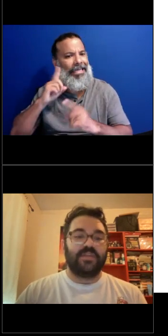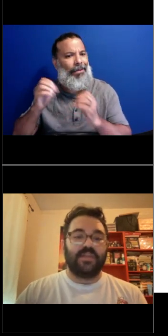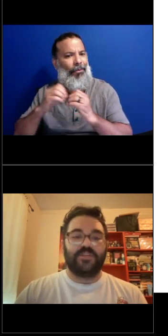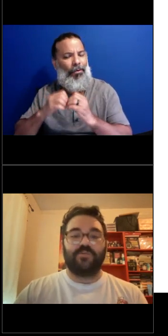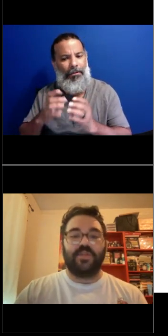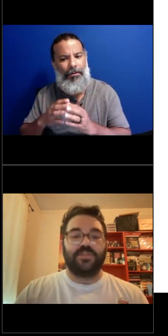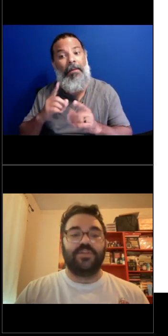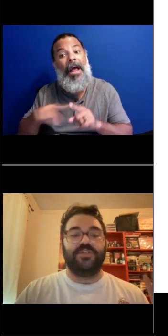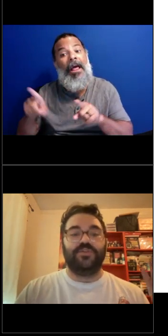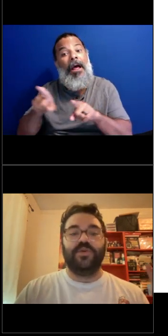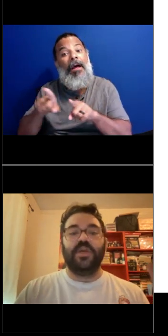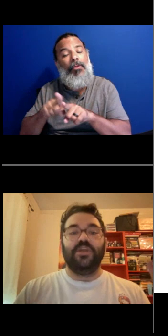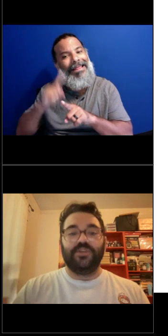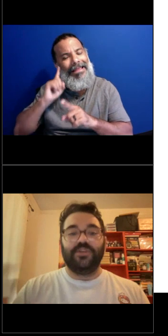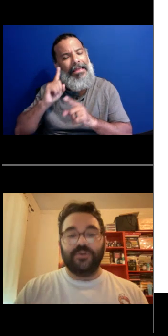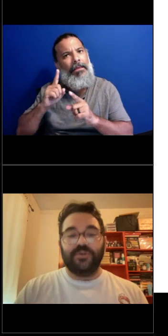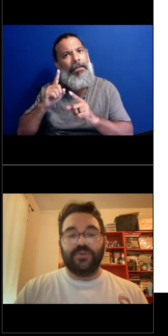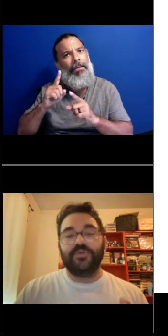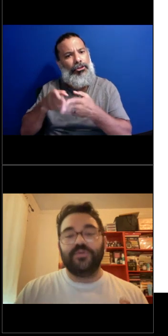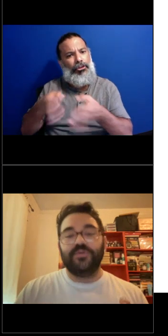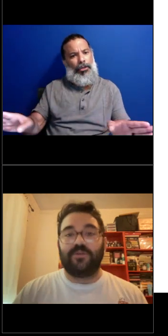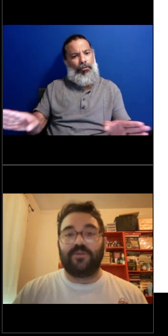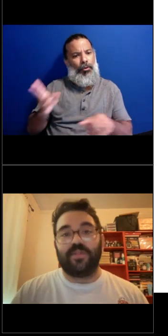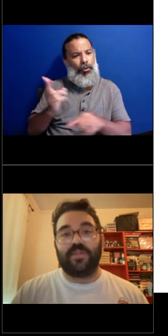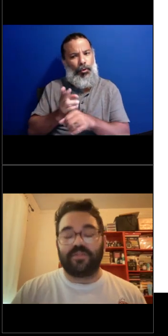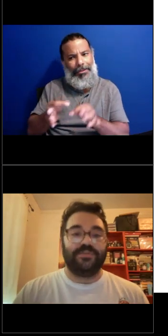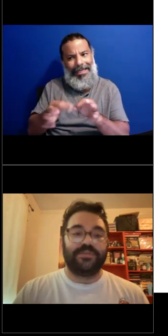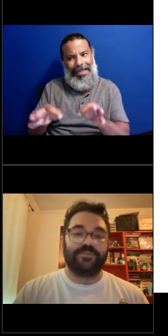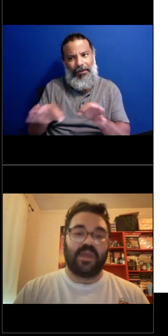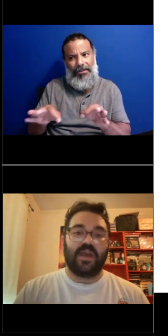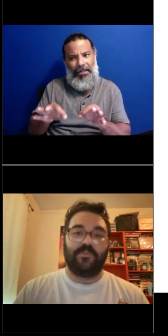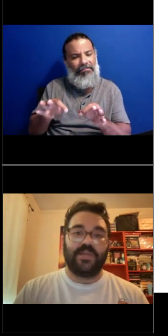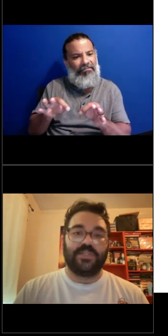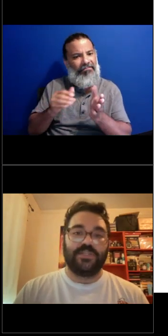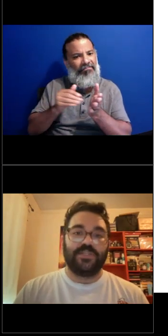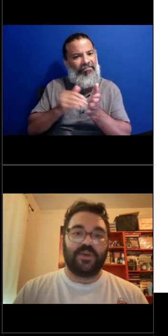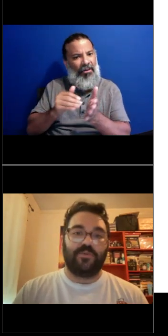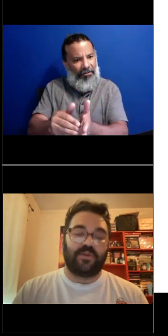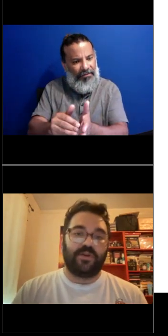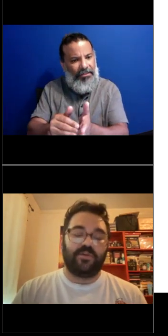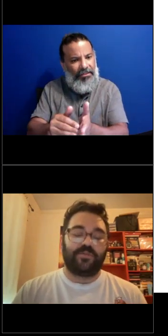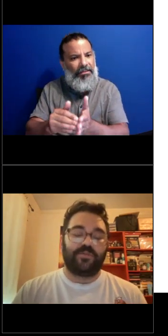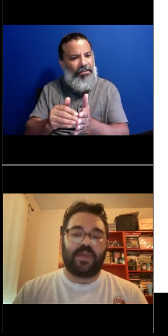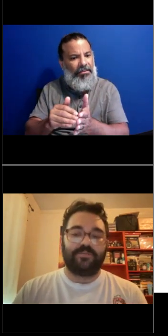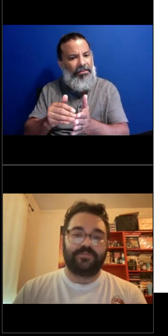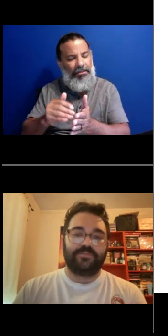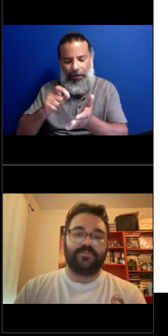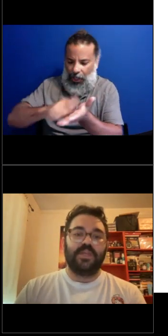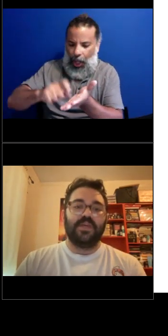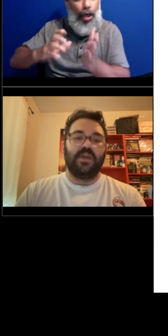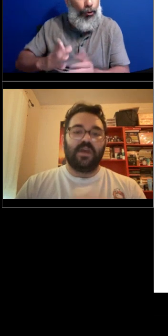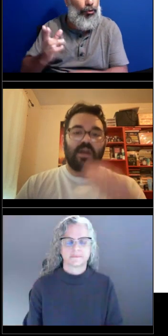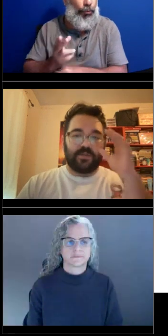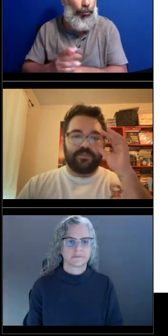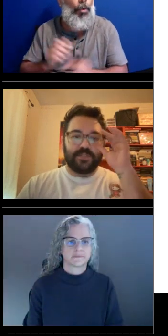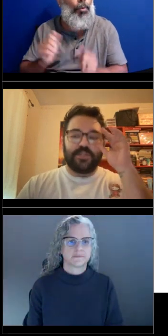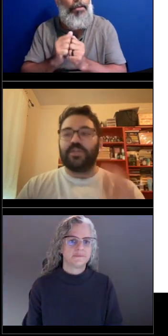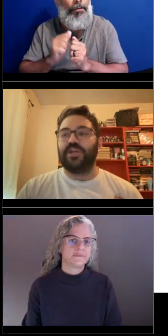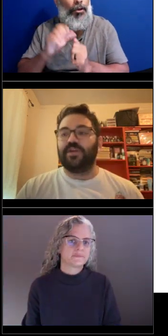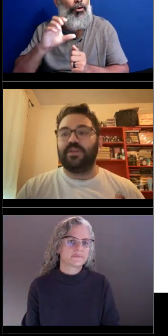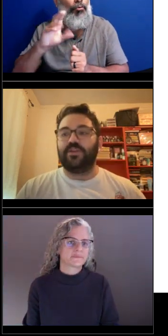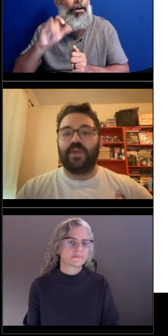do think that in general, it's good to use the language that authors use, but do so with a critical framing.